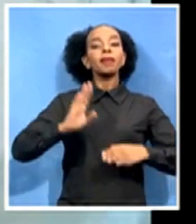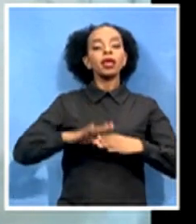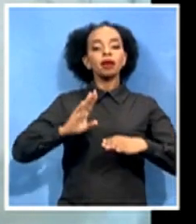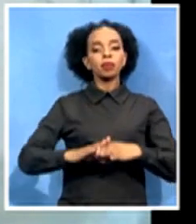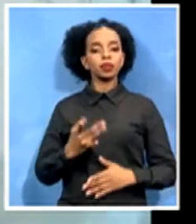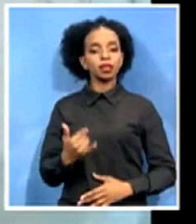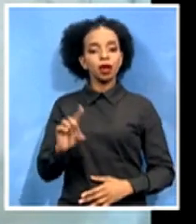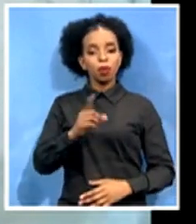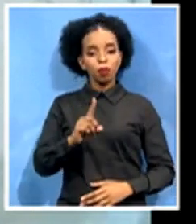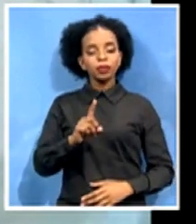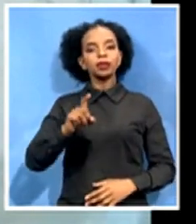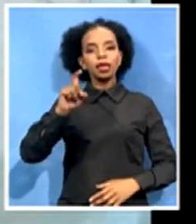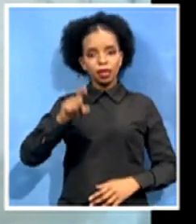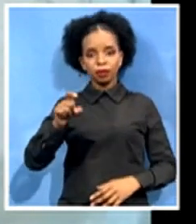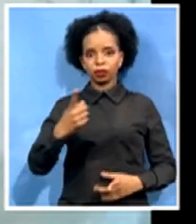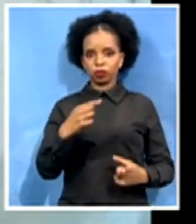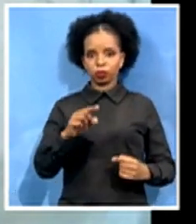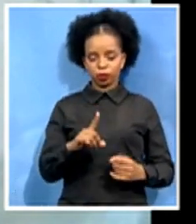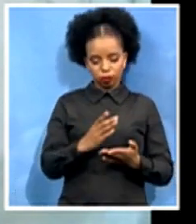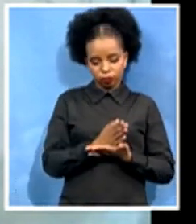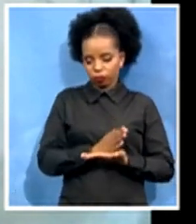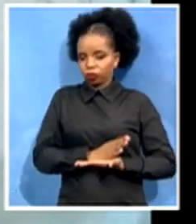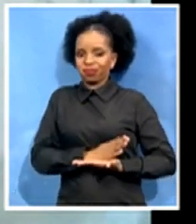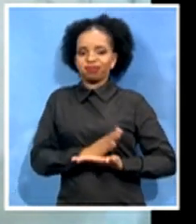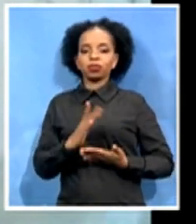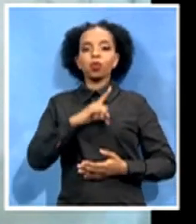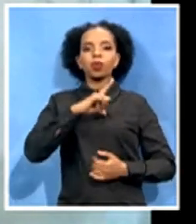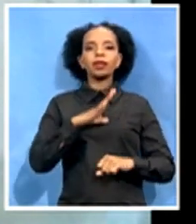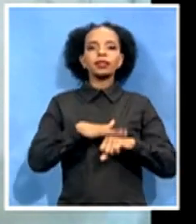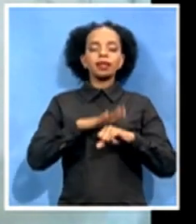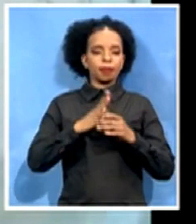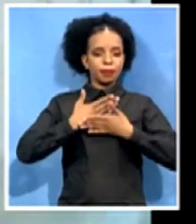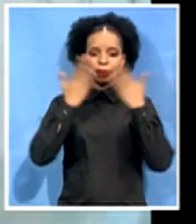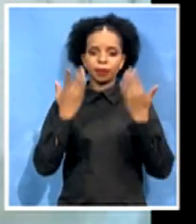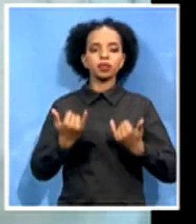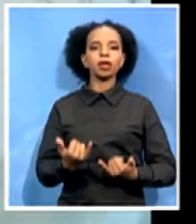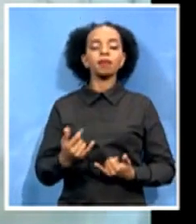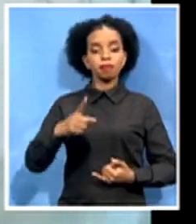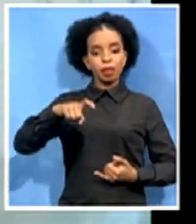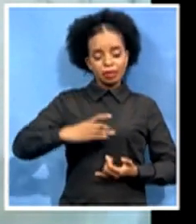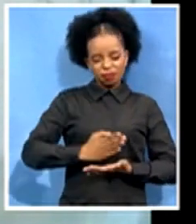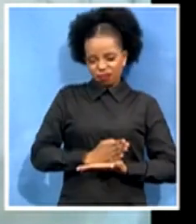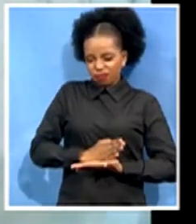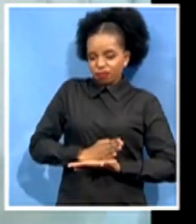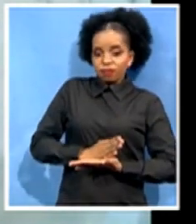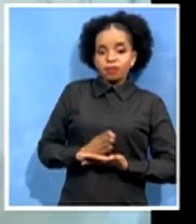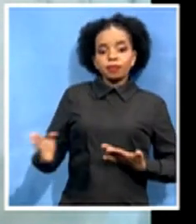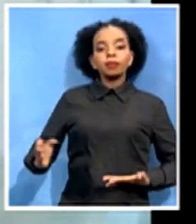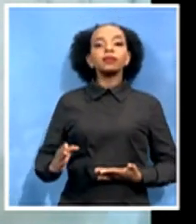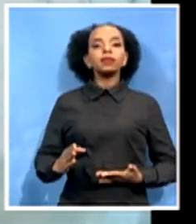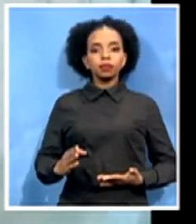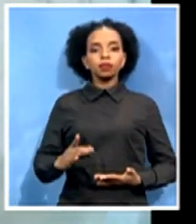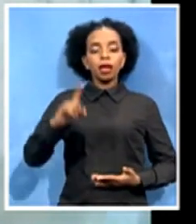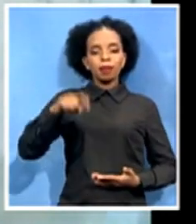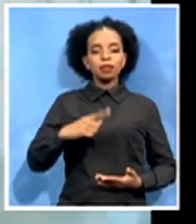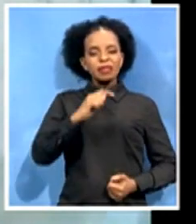way, because we're actually running out of time, remove and be incredibly sincere about what's not working, and